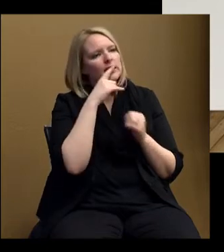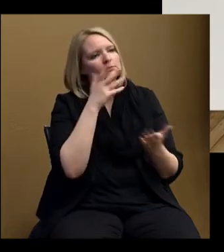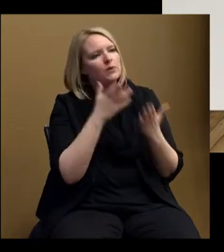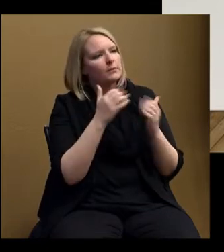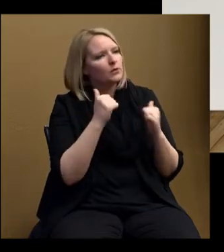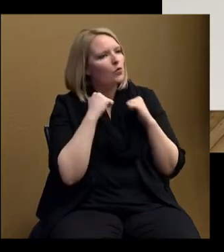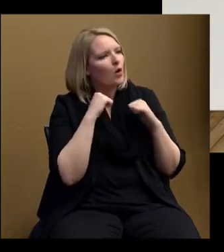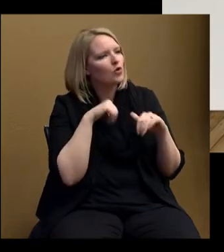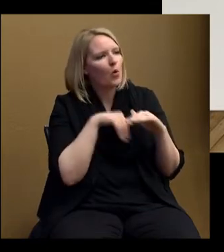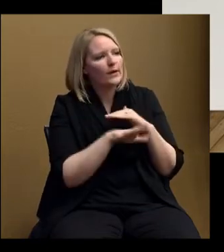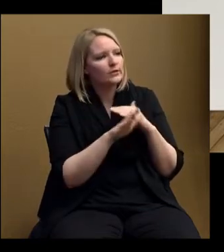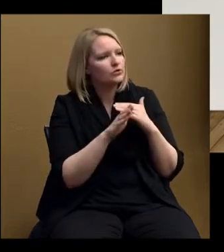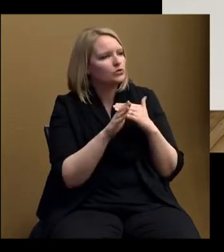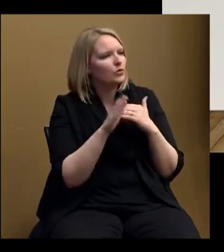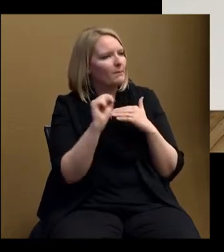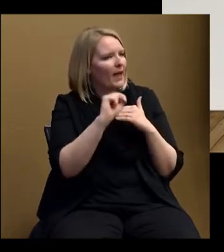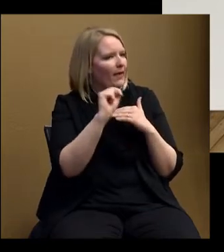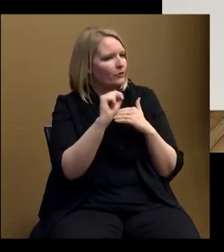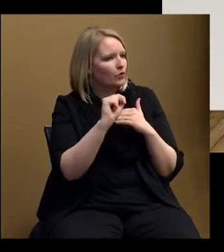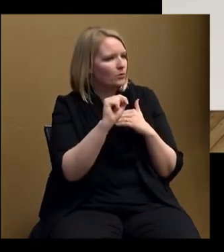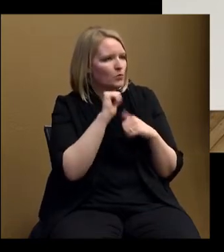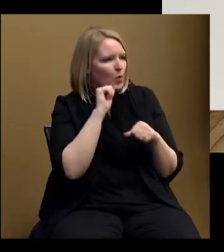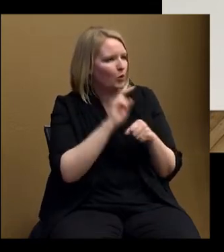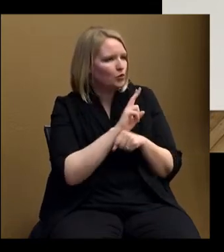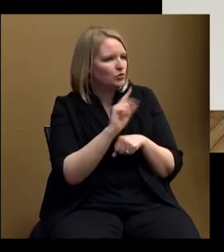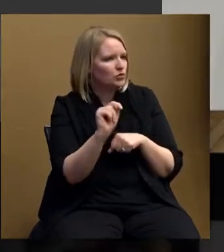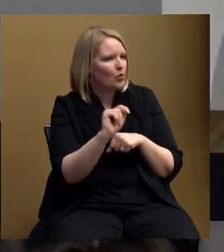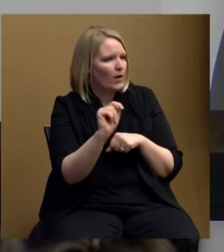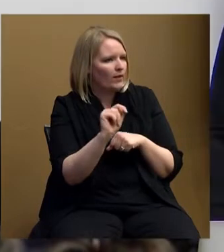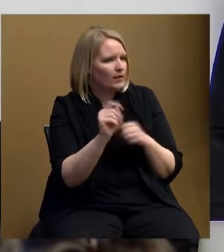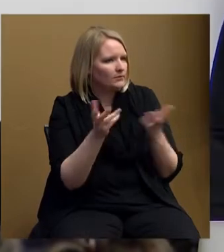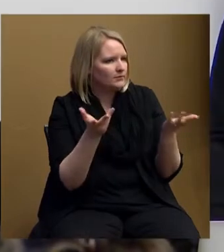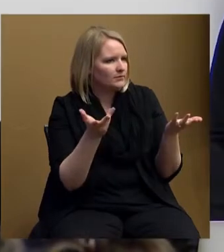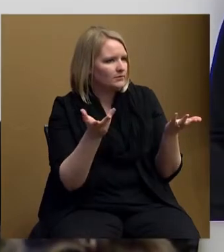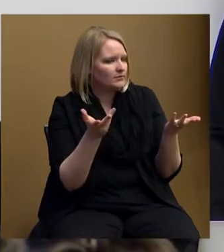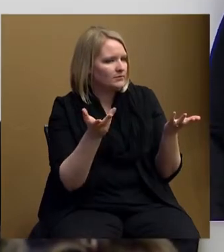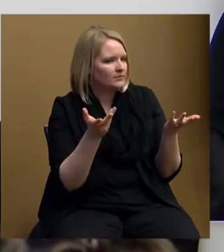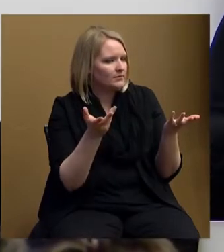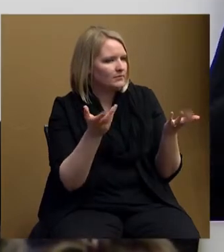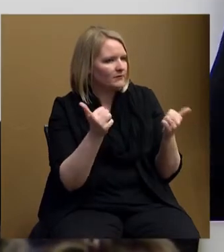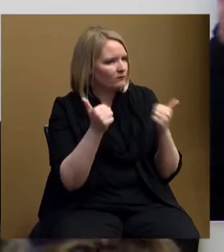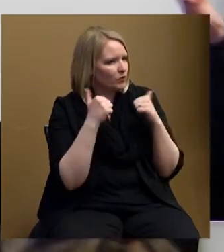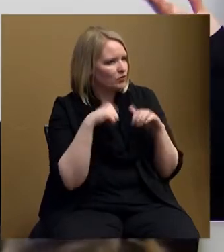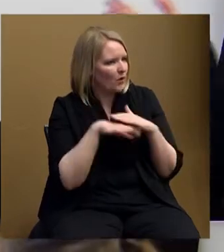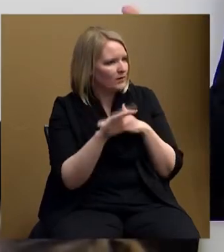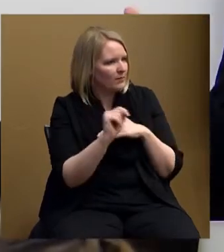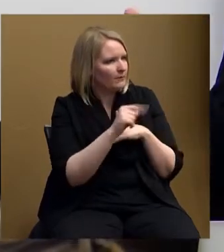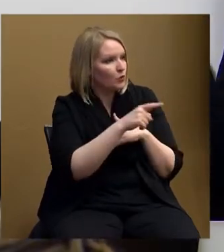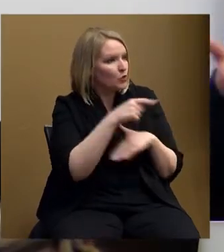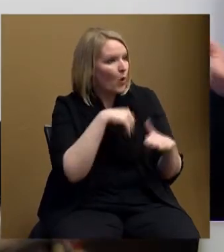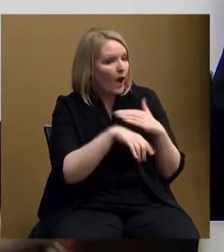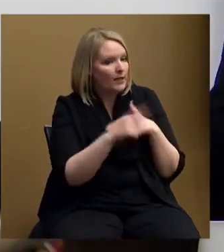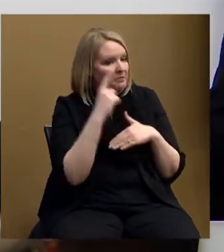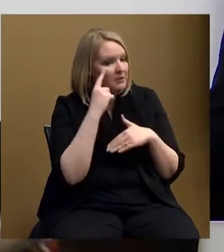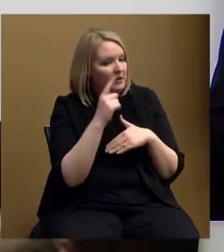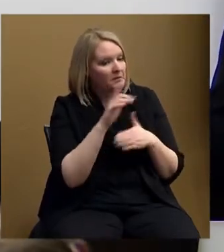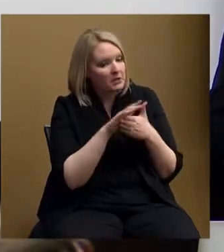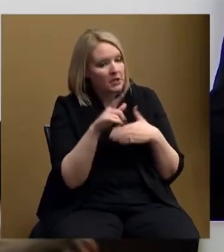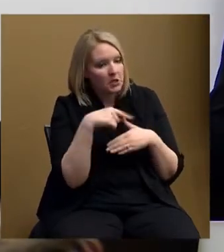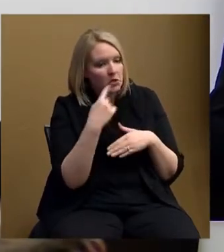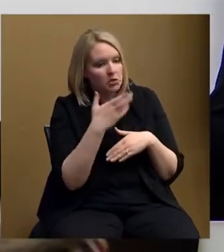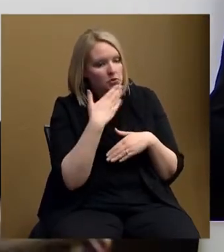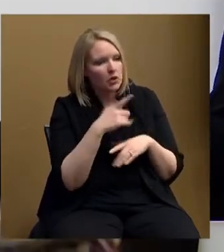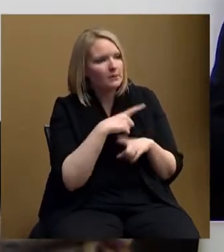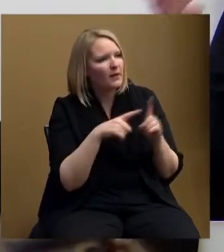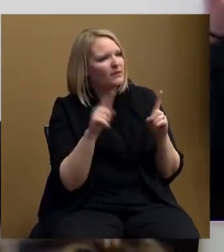not go in to a bathroom to use the toilet. Okay? Even if you walk in and you think it's clean, it looks